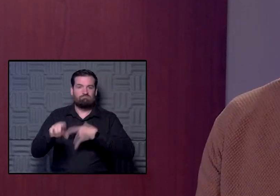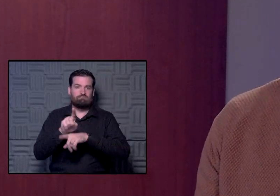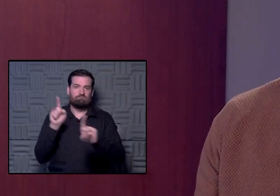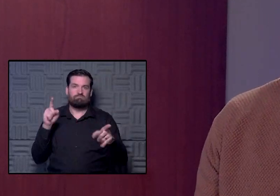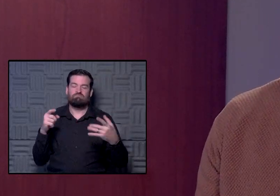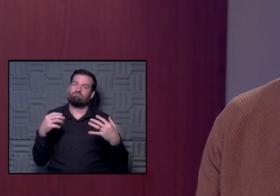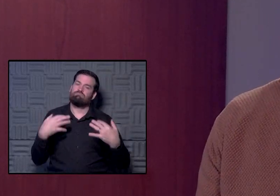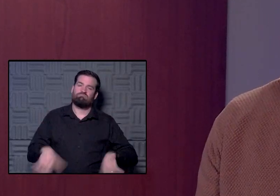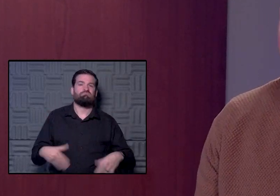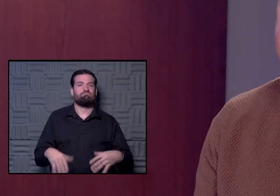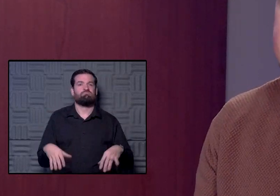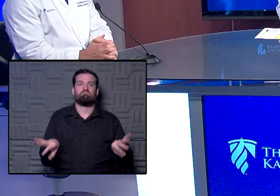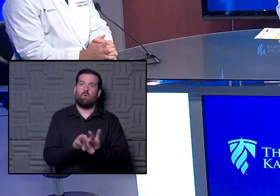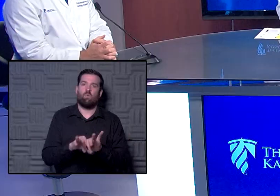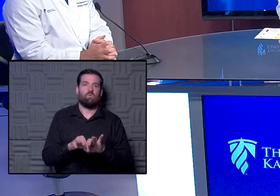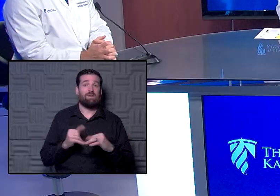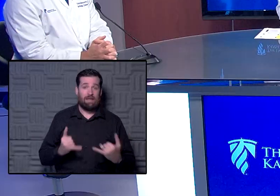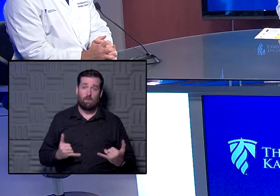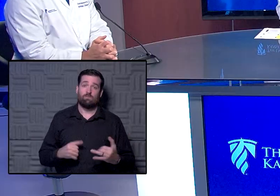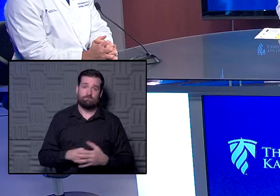now.